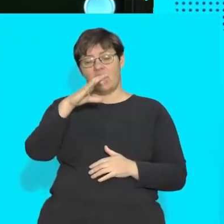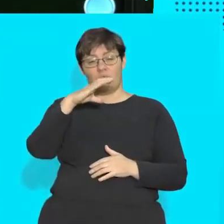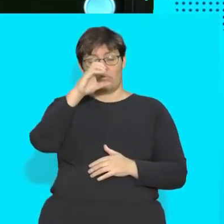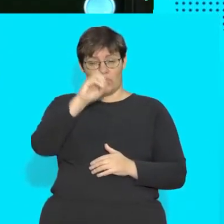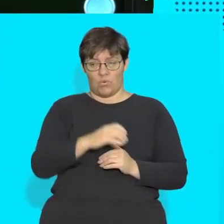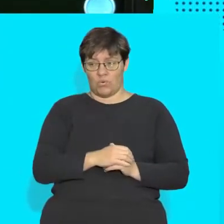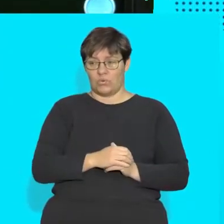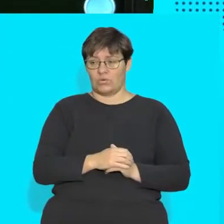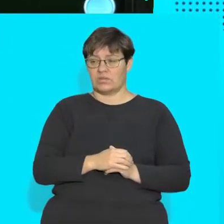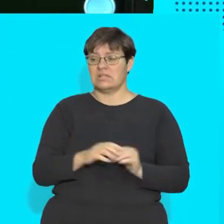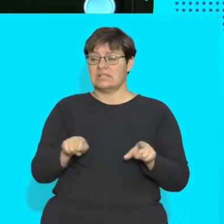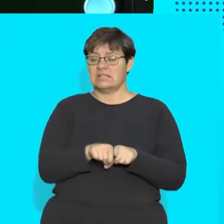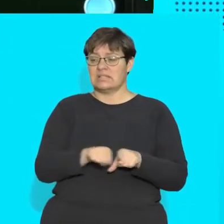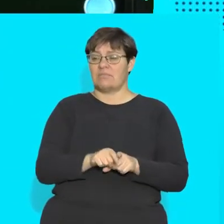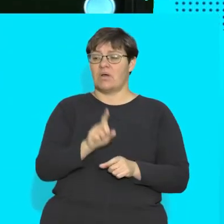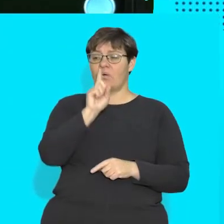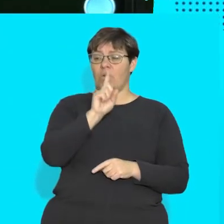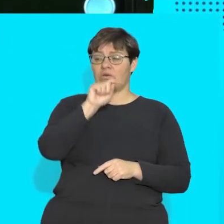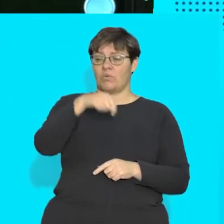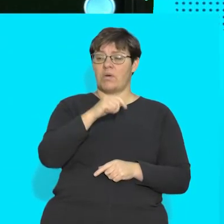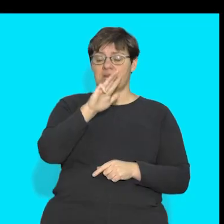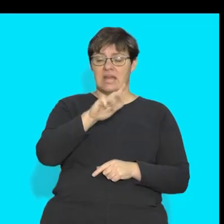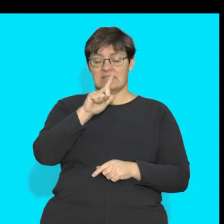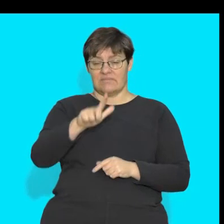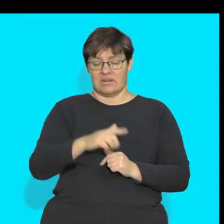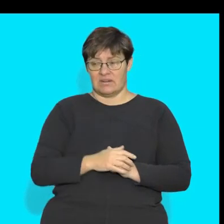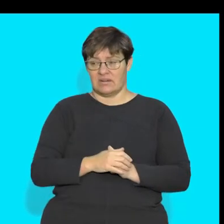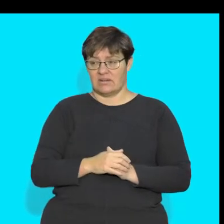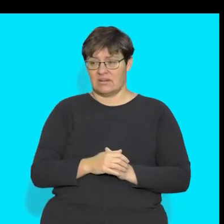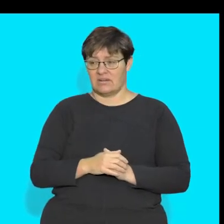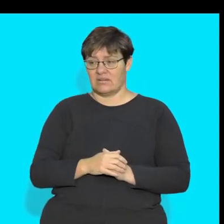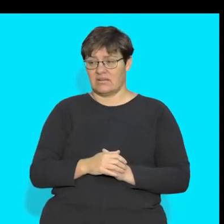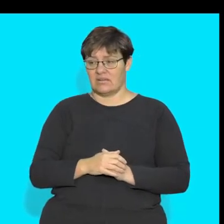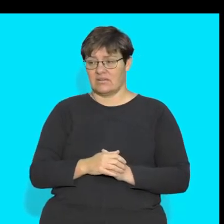micro. So this is the same as 1,97